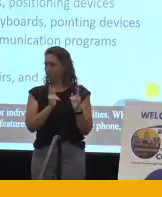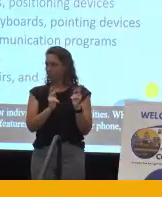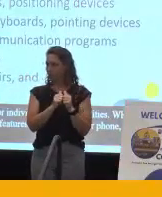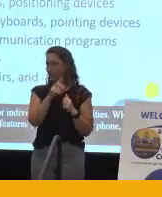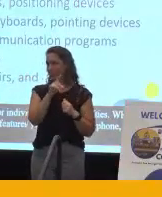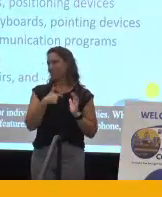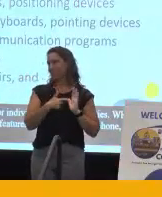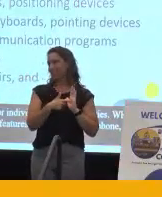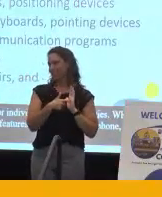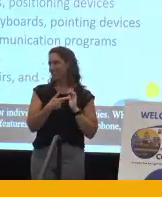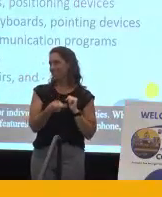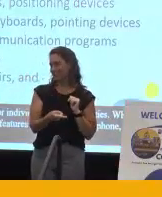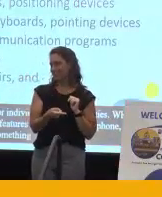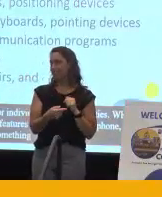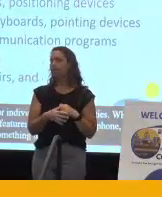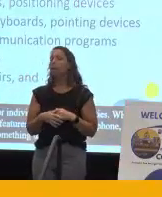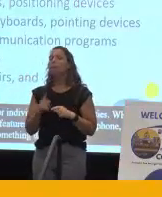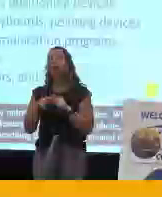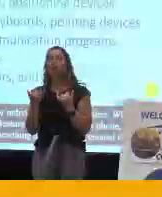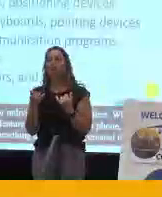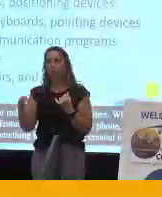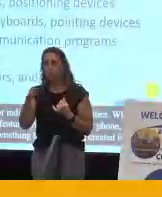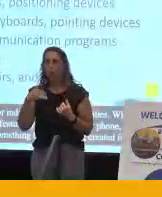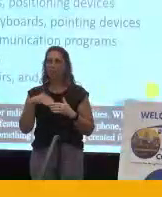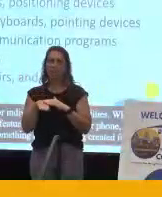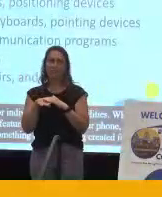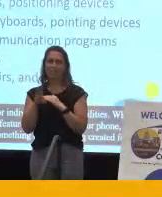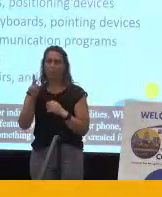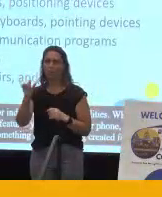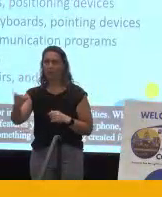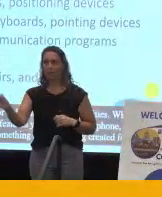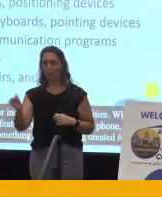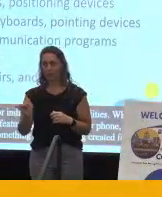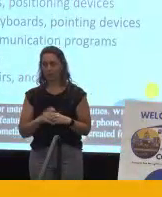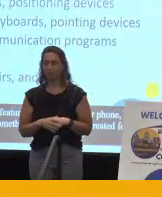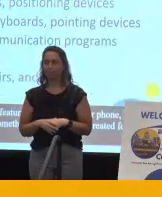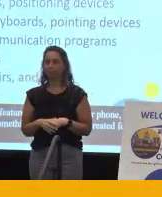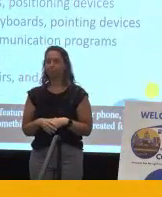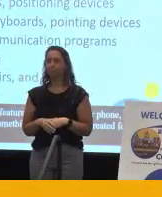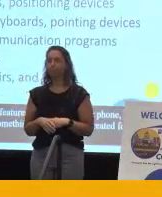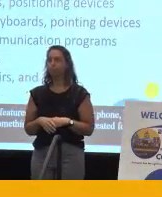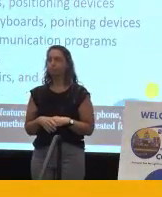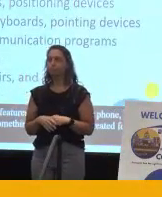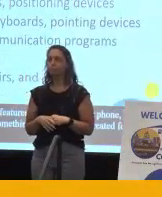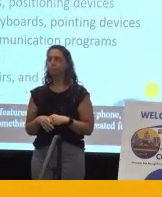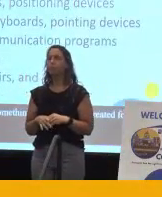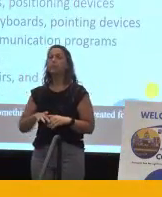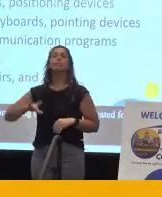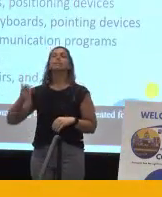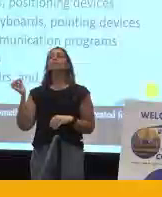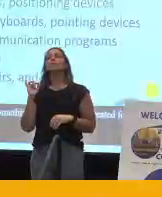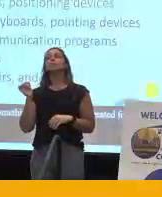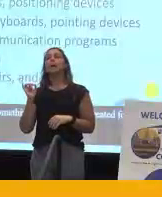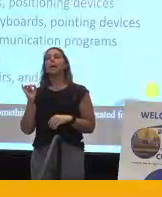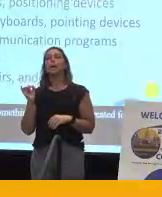with disabilities. We now have access to it in our everyday lives on our smartphones. Same type of thing when you